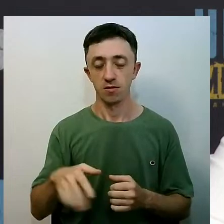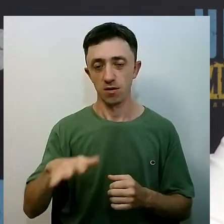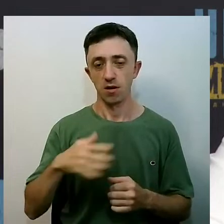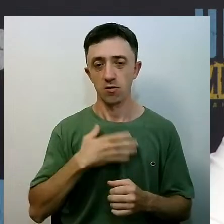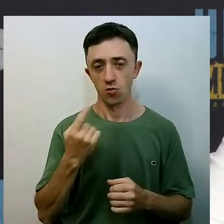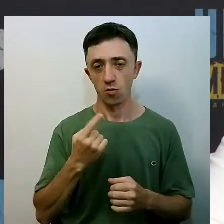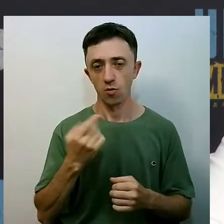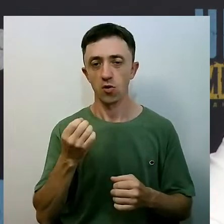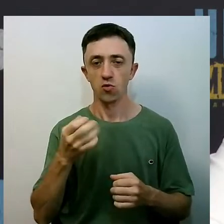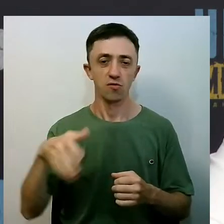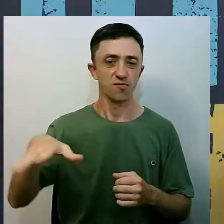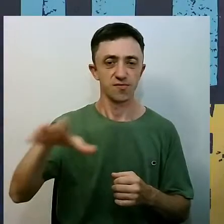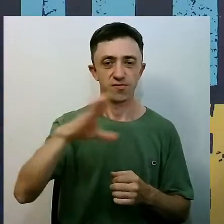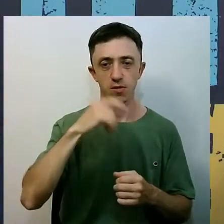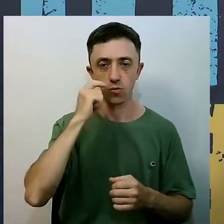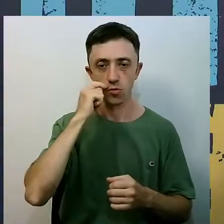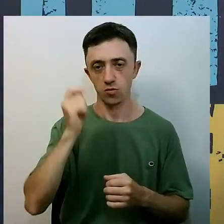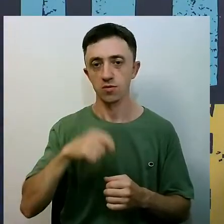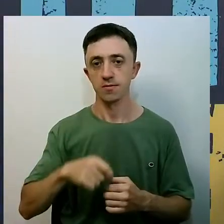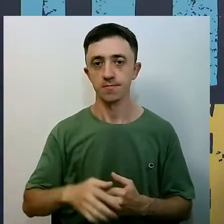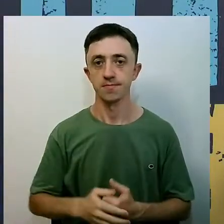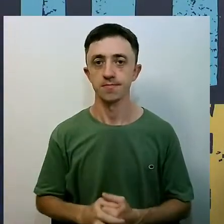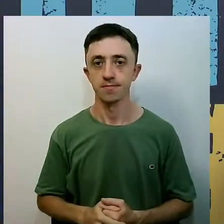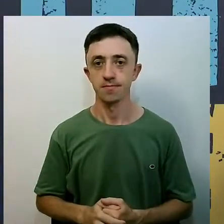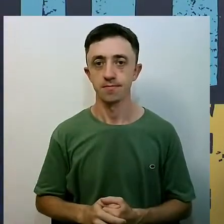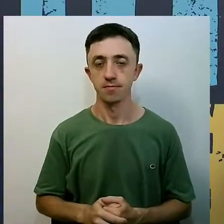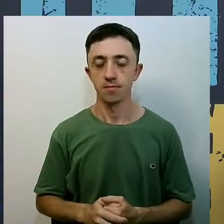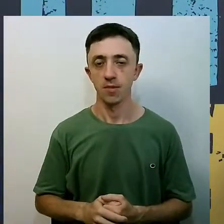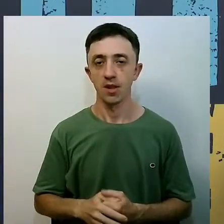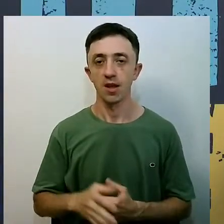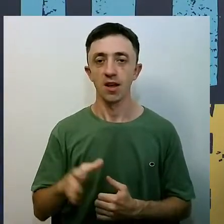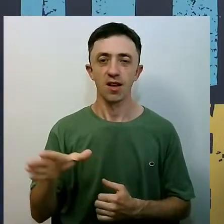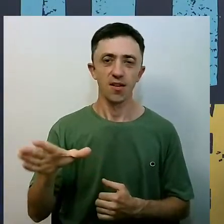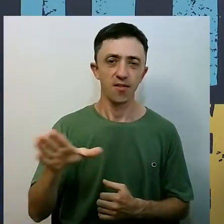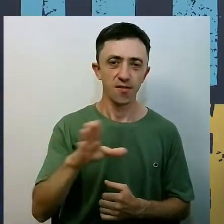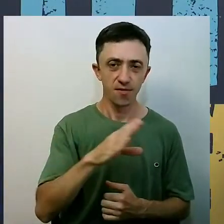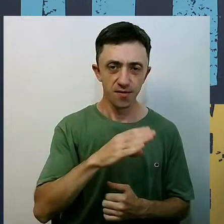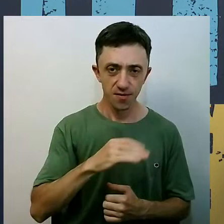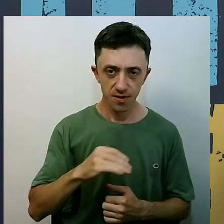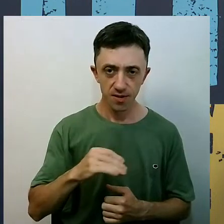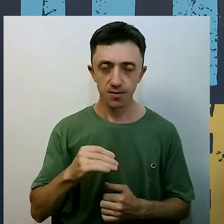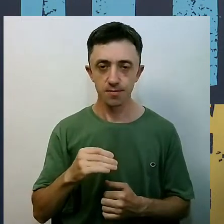possible to launch this process, which is important for all regions of Ukraine.